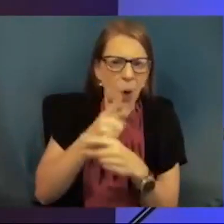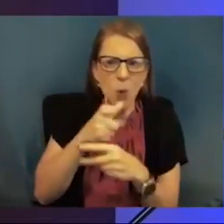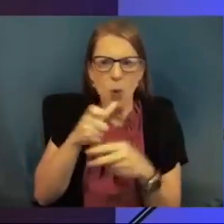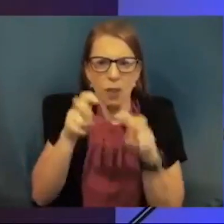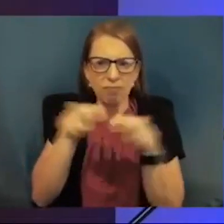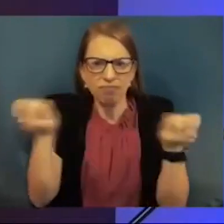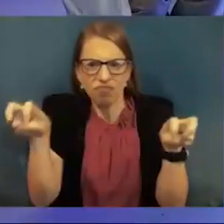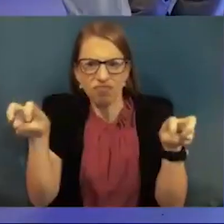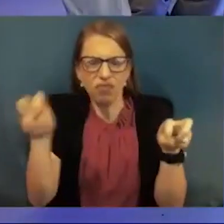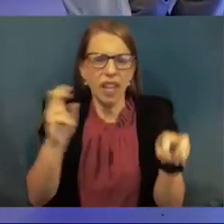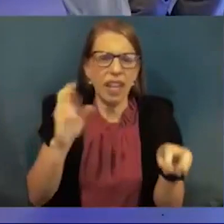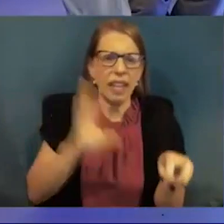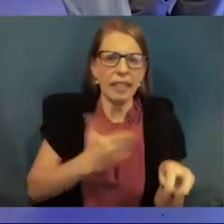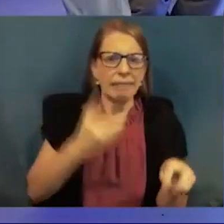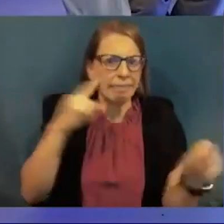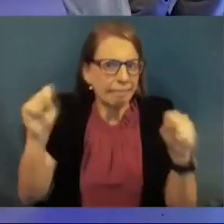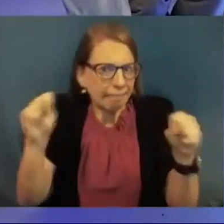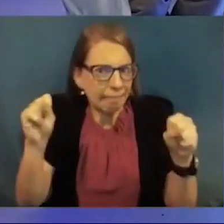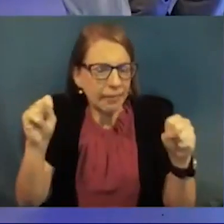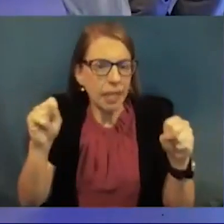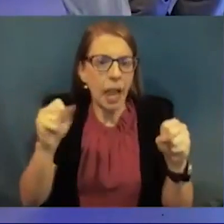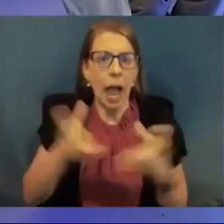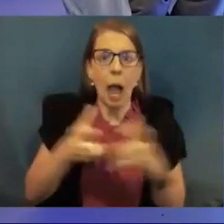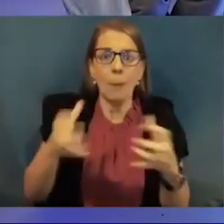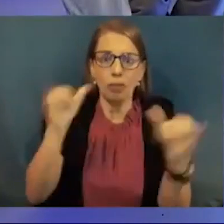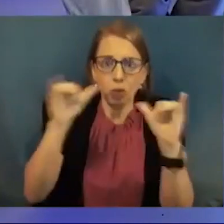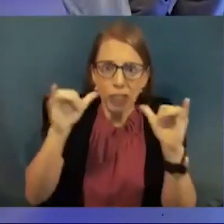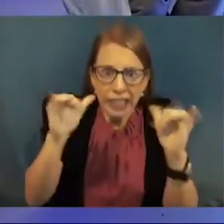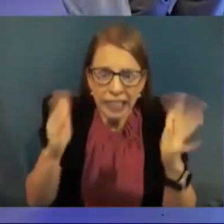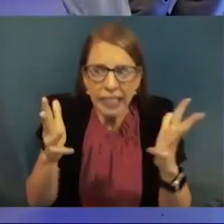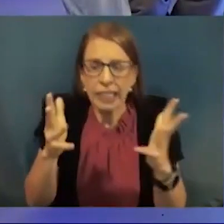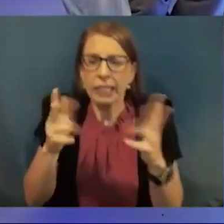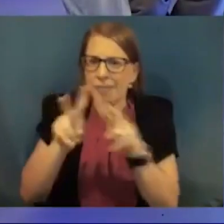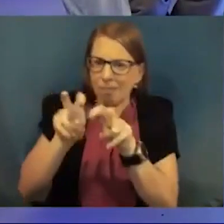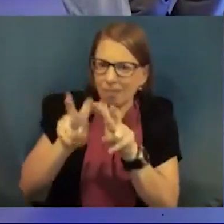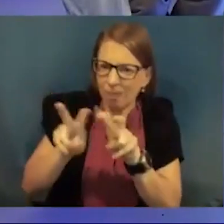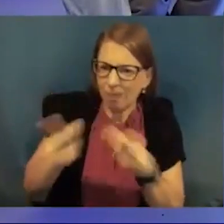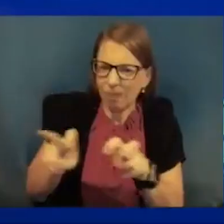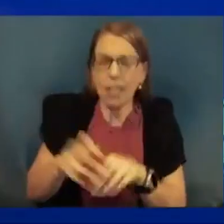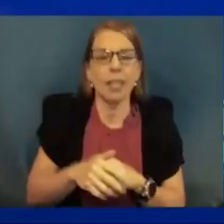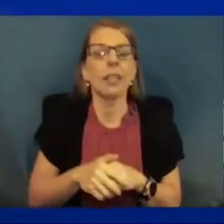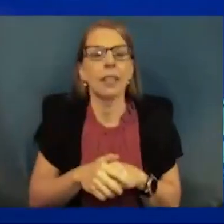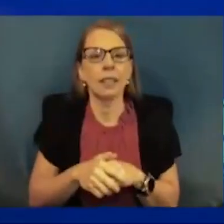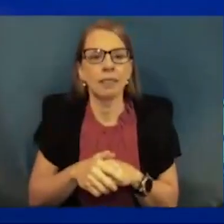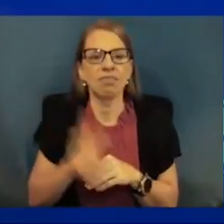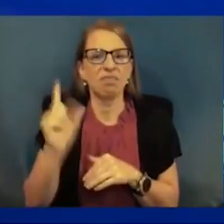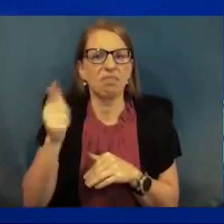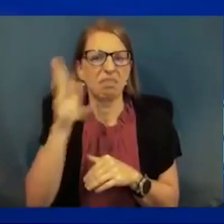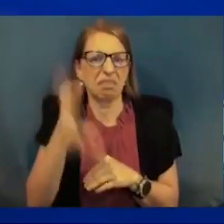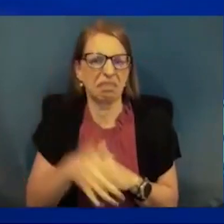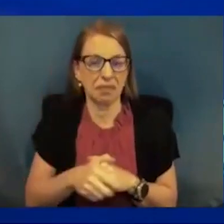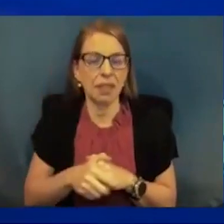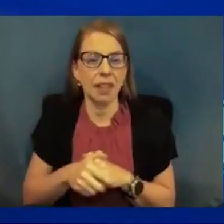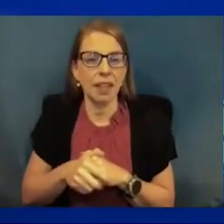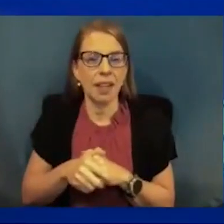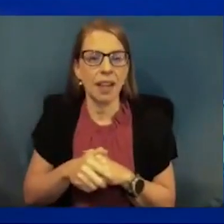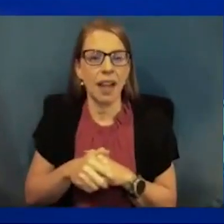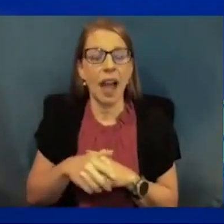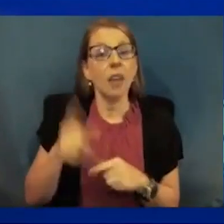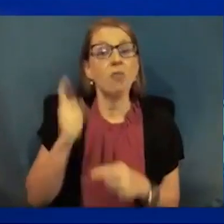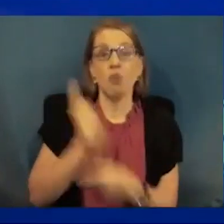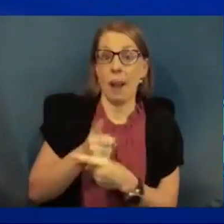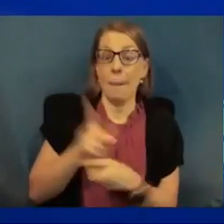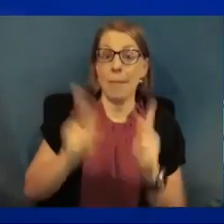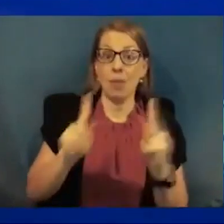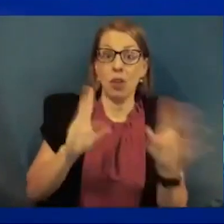singing, and how much they're drinking, and how close they are. And then, actually, that's a really good point, because I think if people are singing around you, you should put your mask